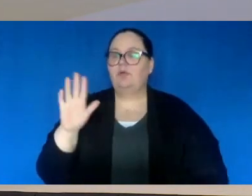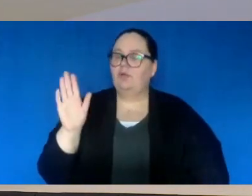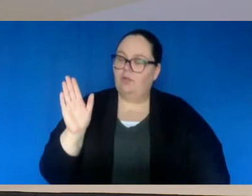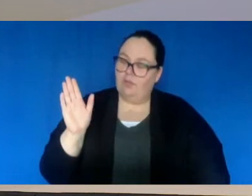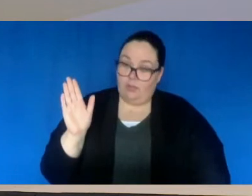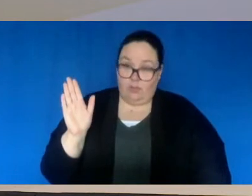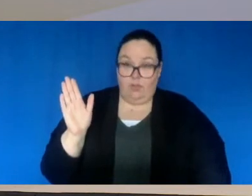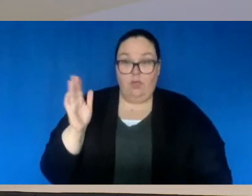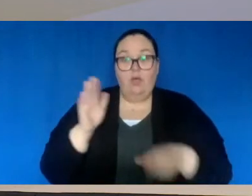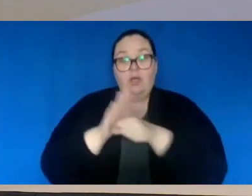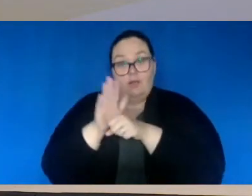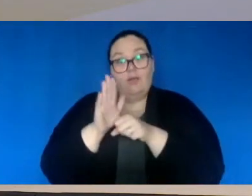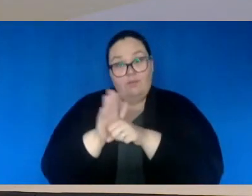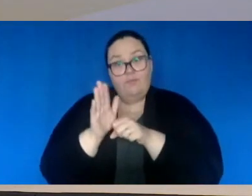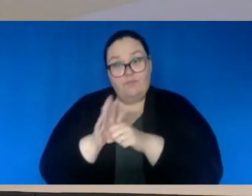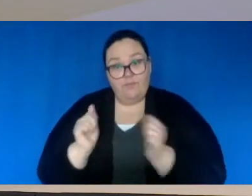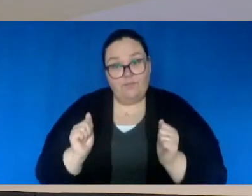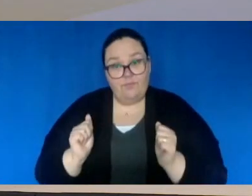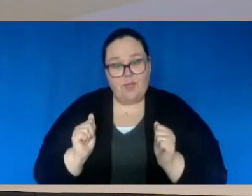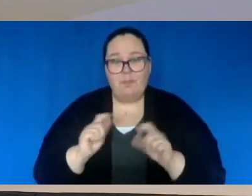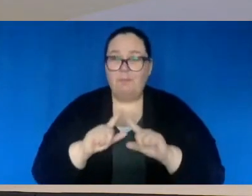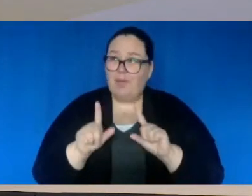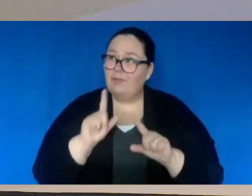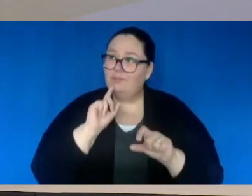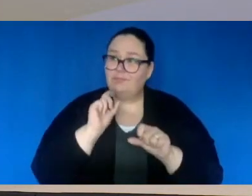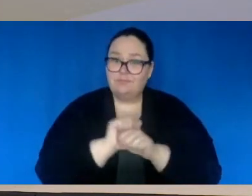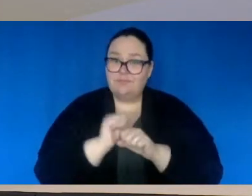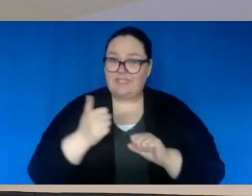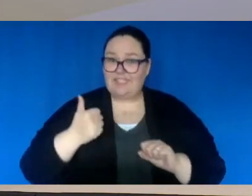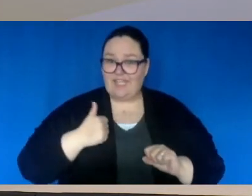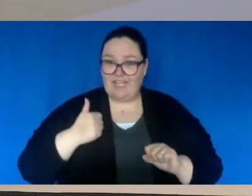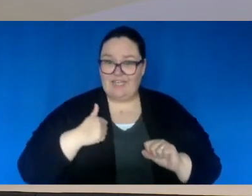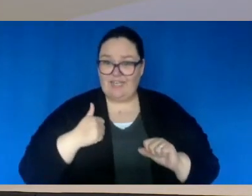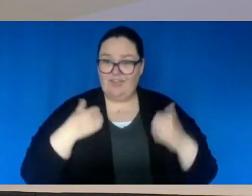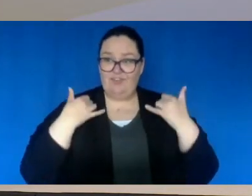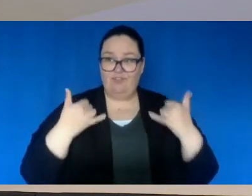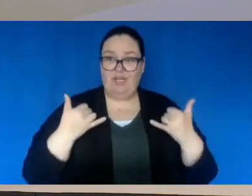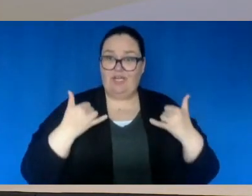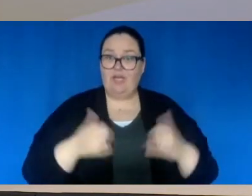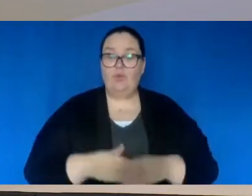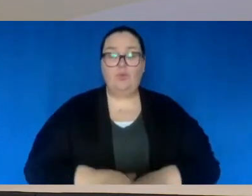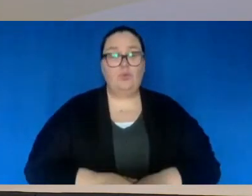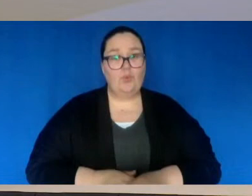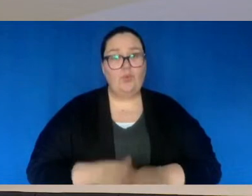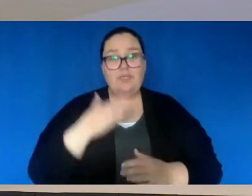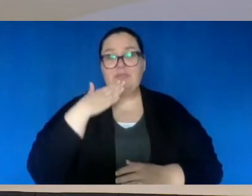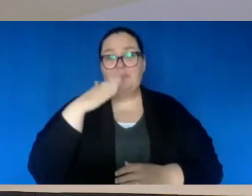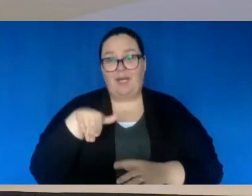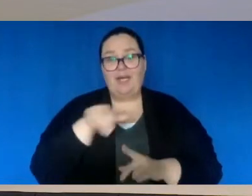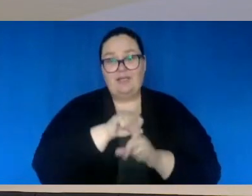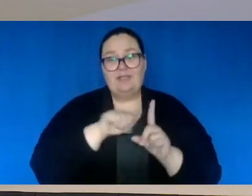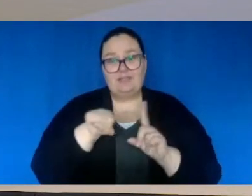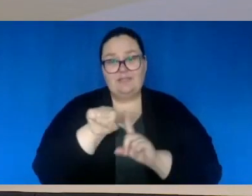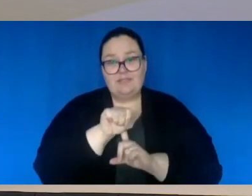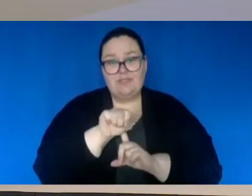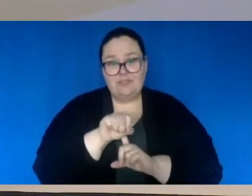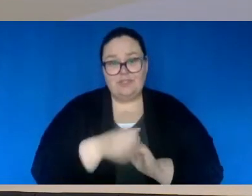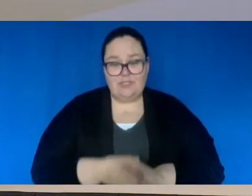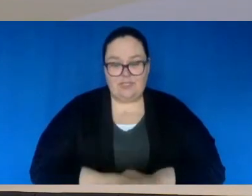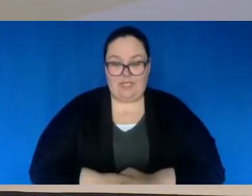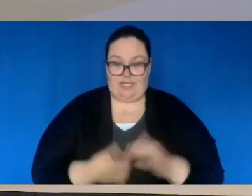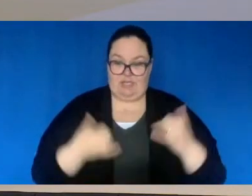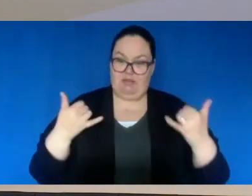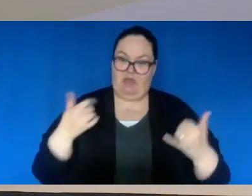harsh reality is that in Canada, we have never been more vulnerable to COVID-19 than we are right now. This is not the